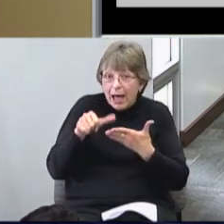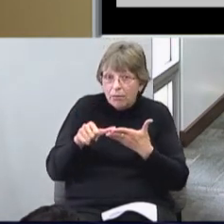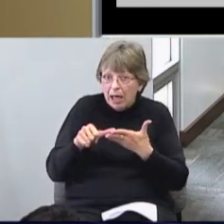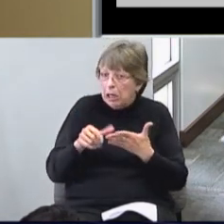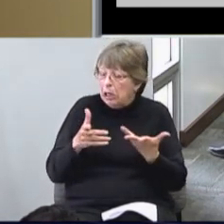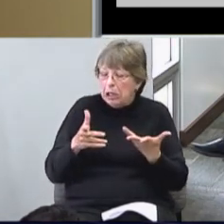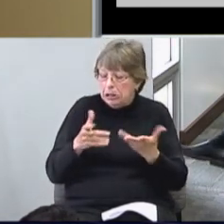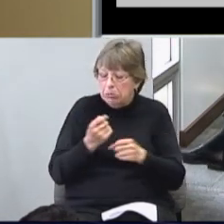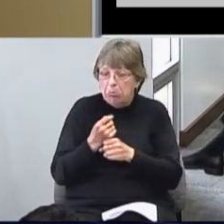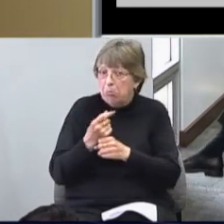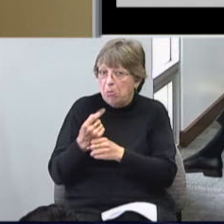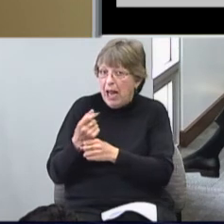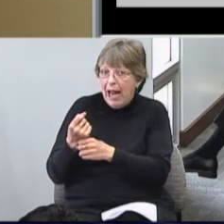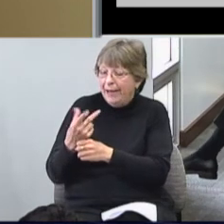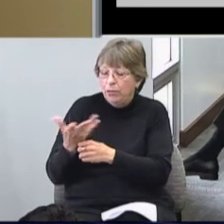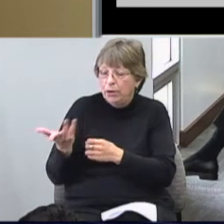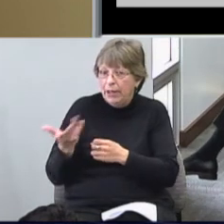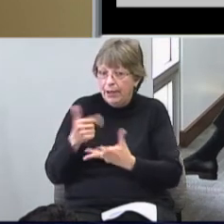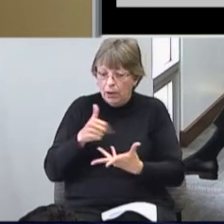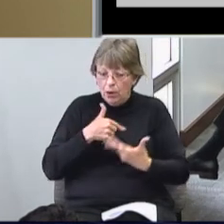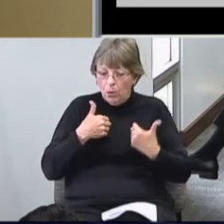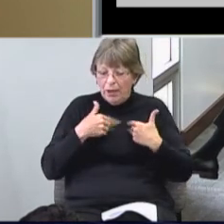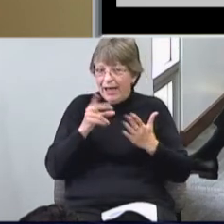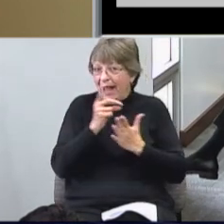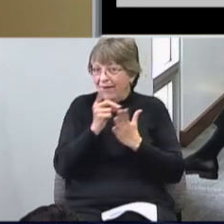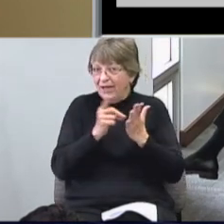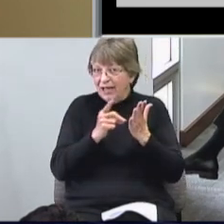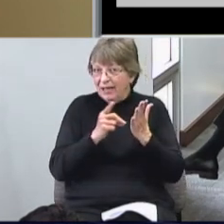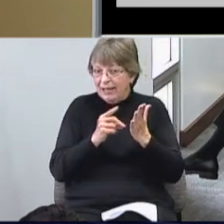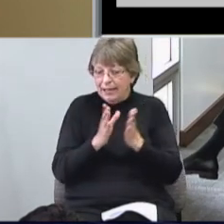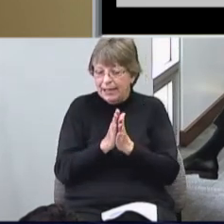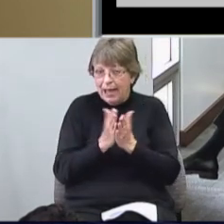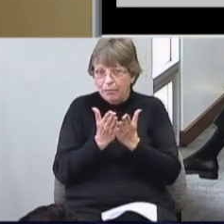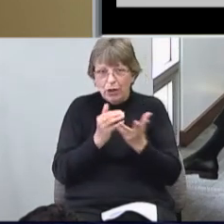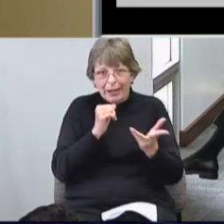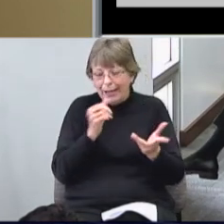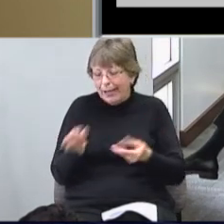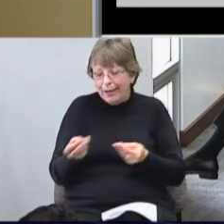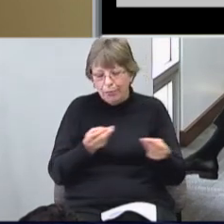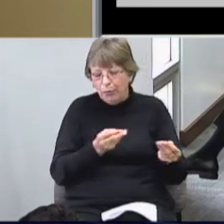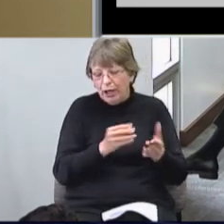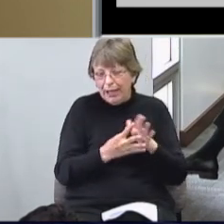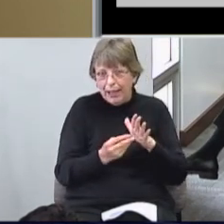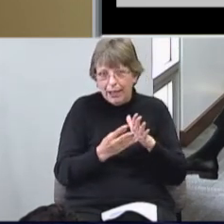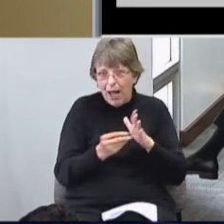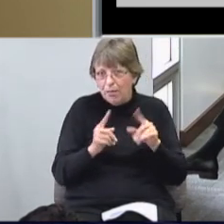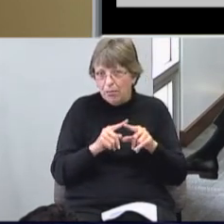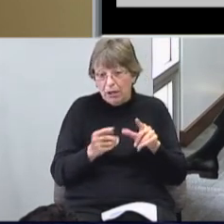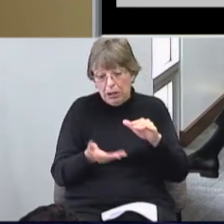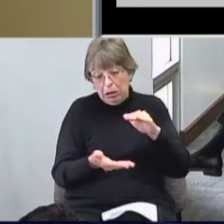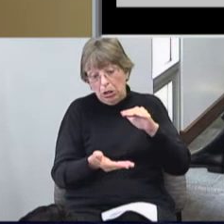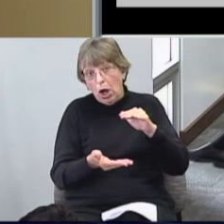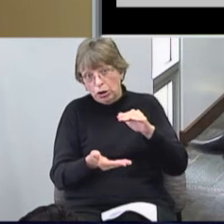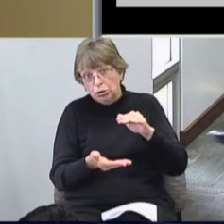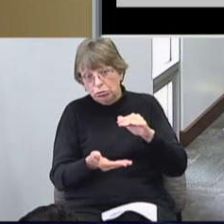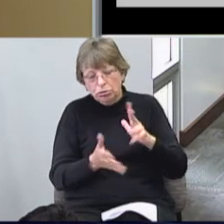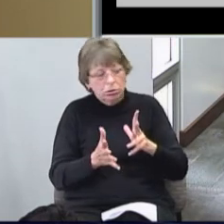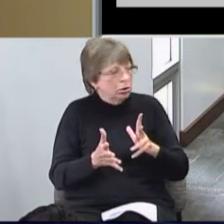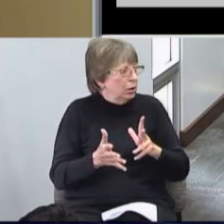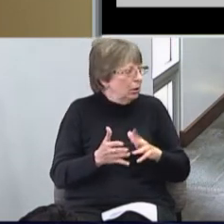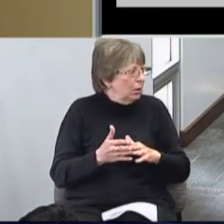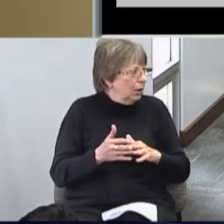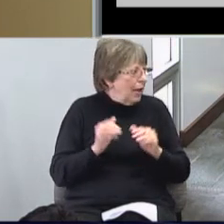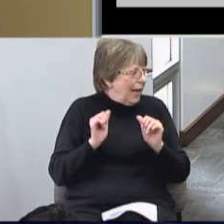year. We have a design guideline booklet that I didn't bring a copy of it, but it's fairly large that we mail